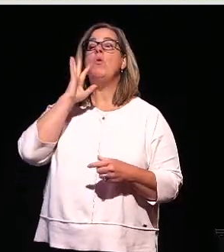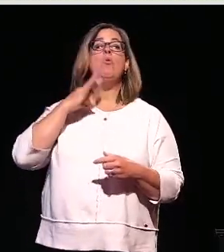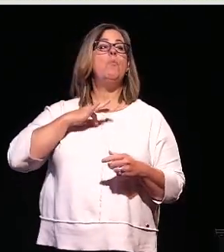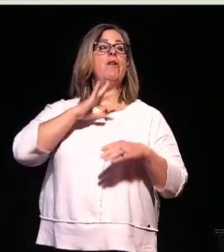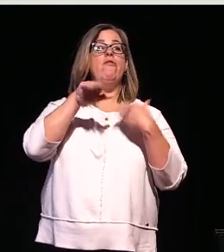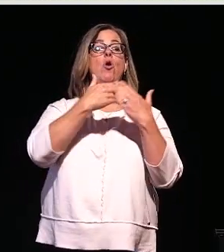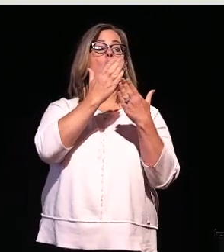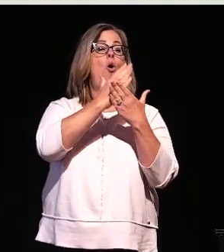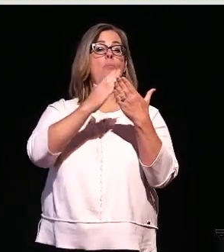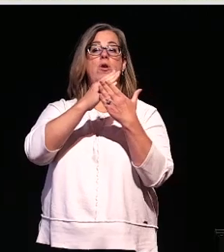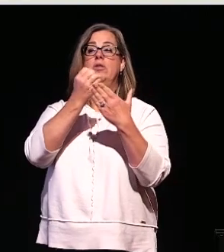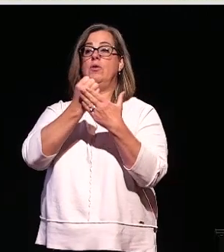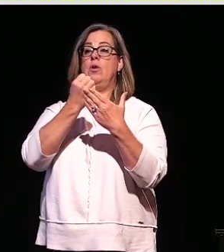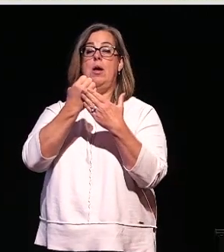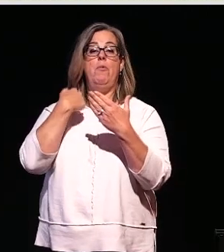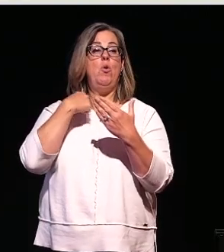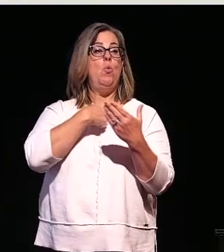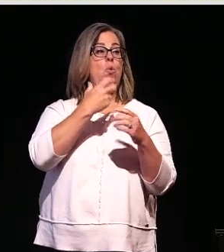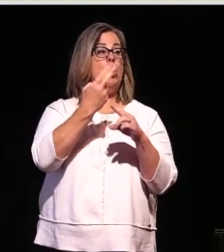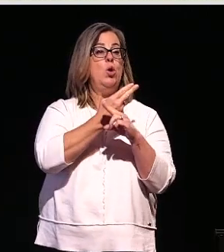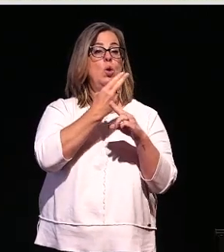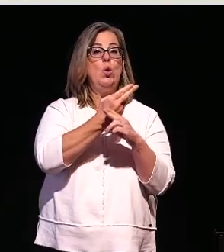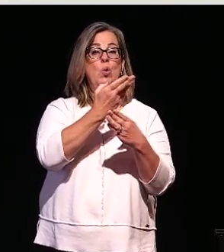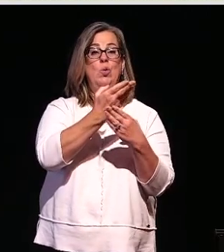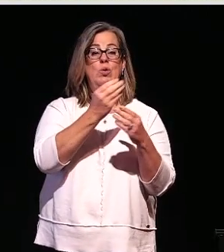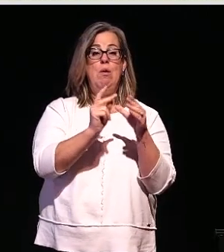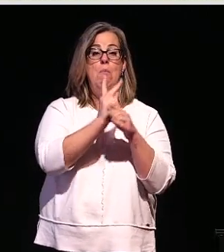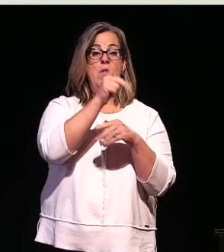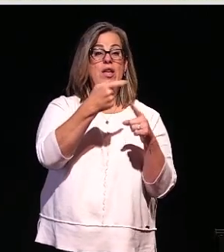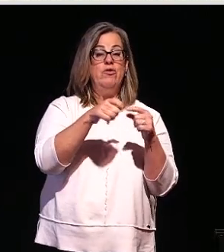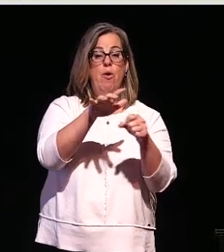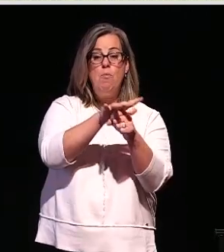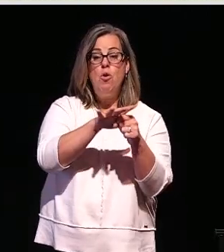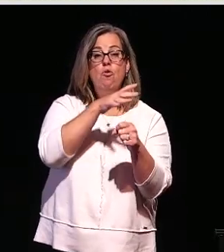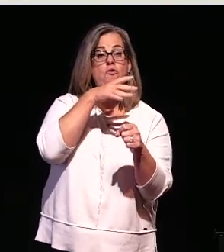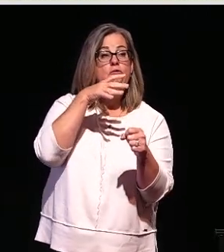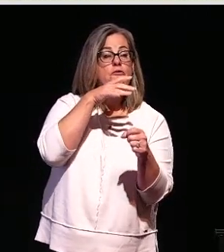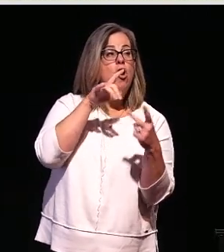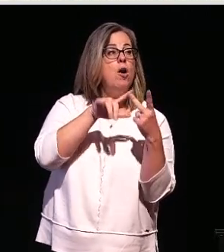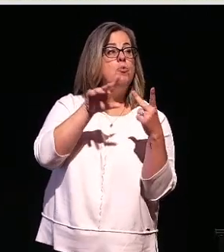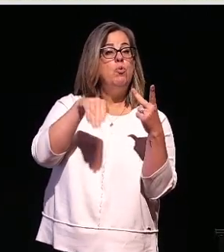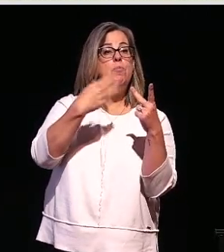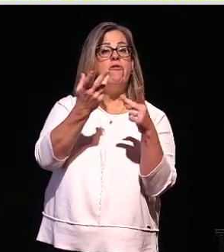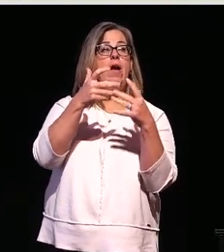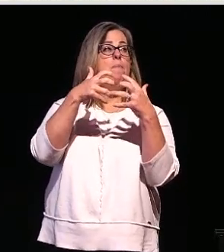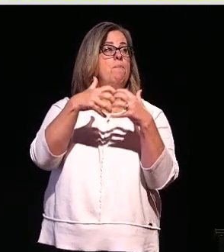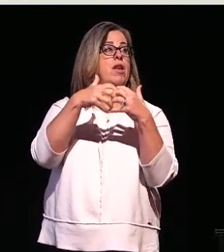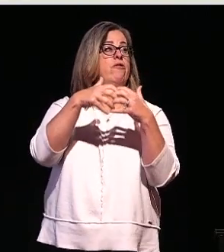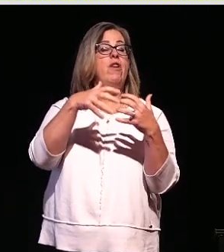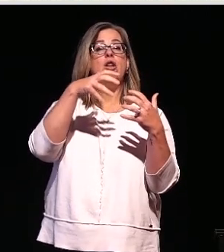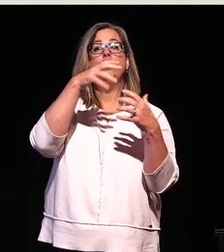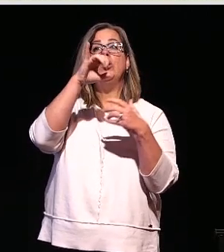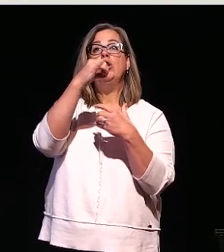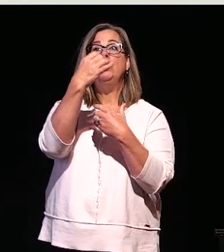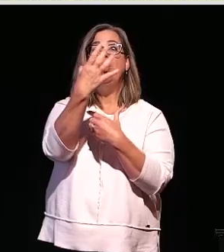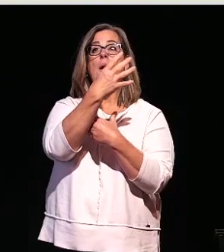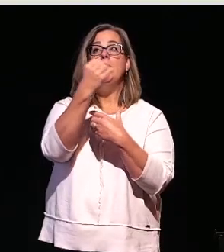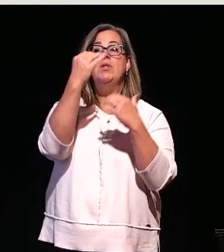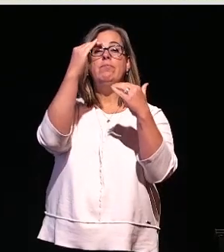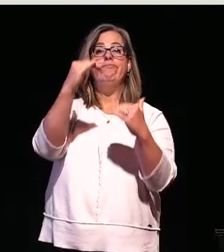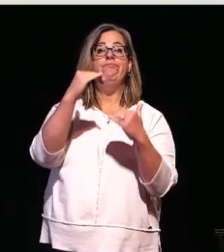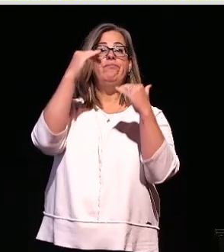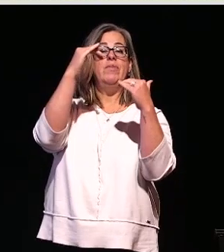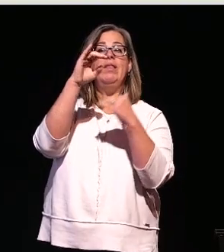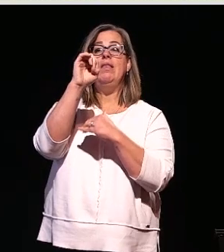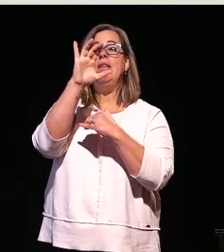because we source ingredients from local farms, we offer good manufacturing jobs, and we uplift the beverage ecosystem through private